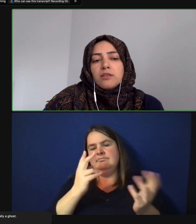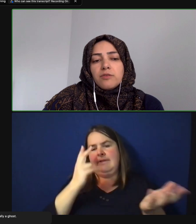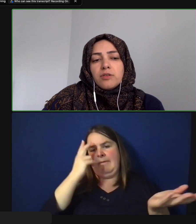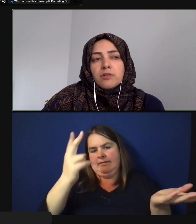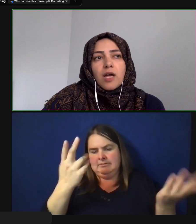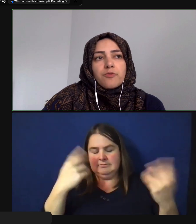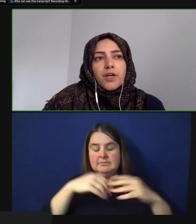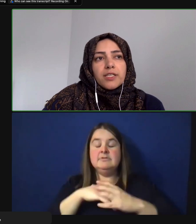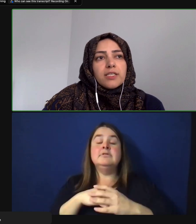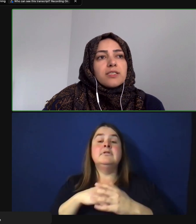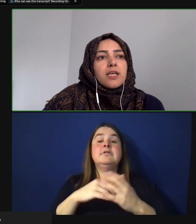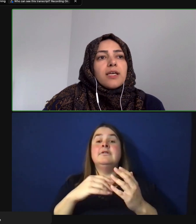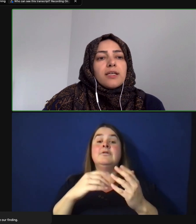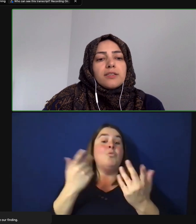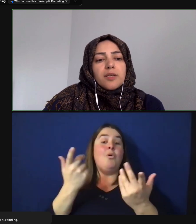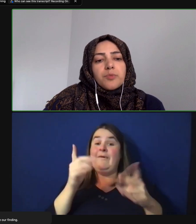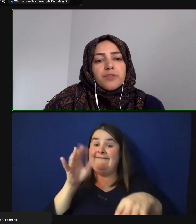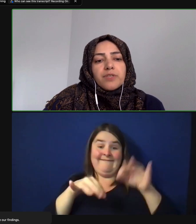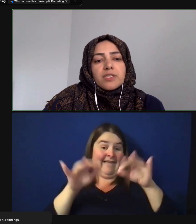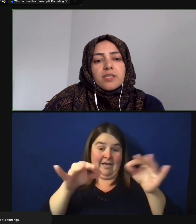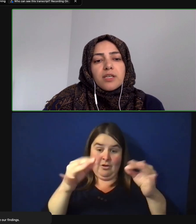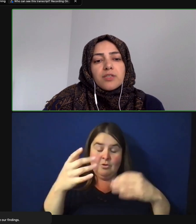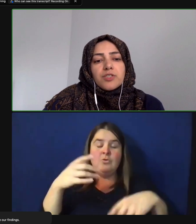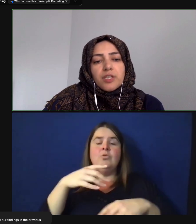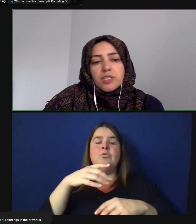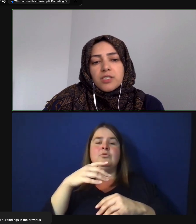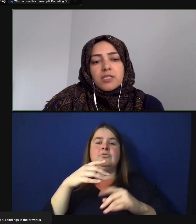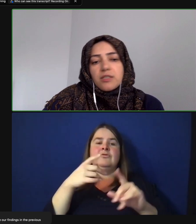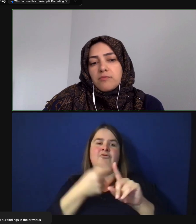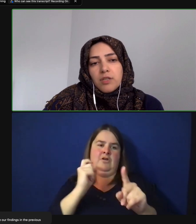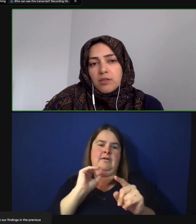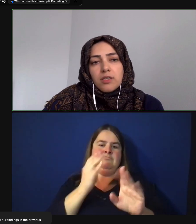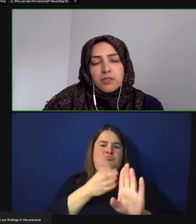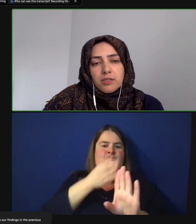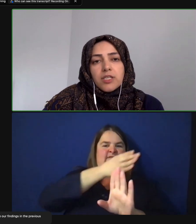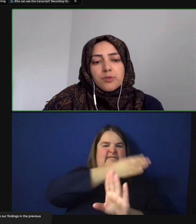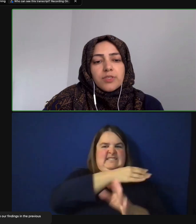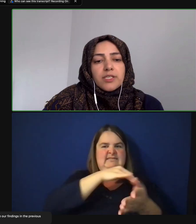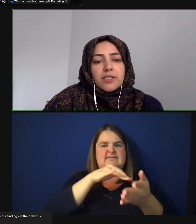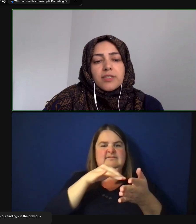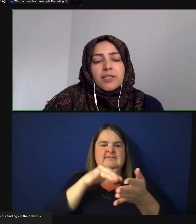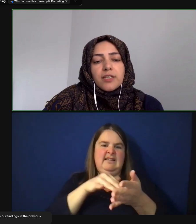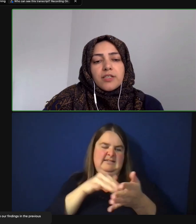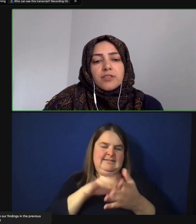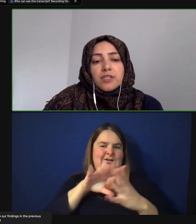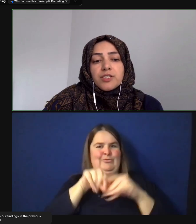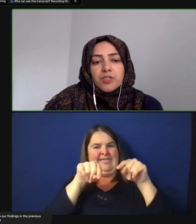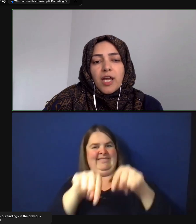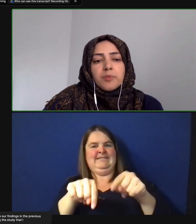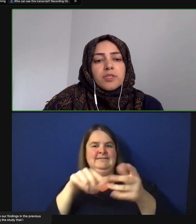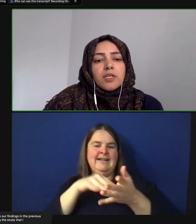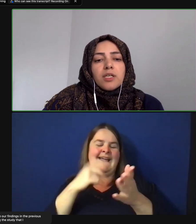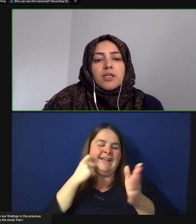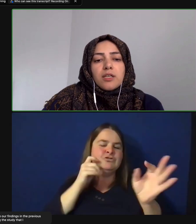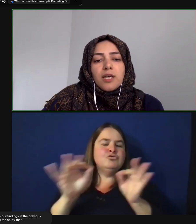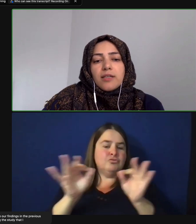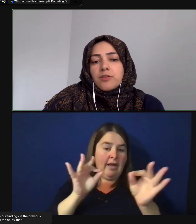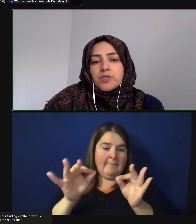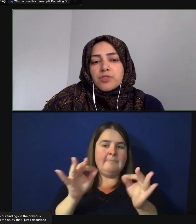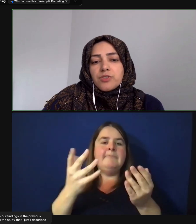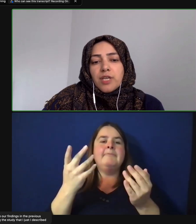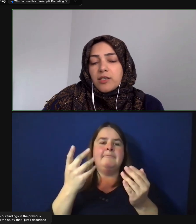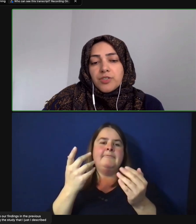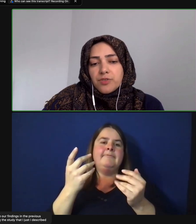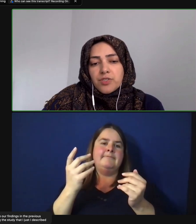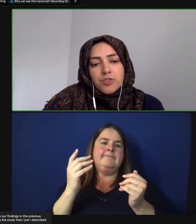based on our findings in the previous studies, including the study that I described, and